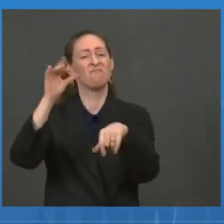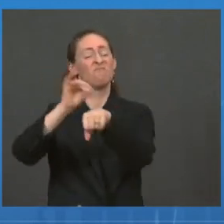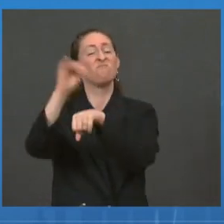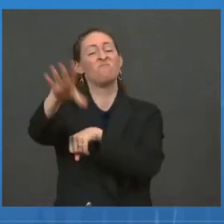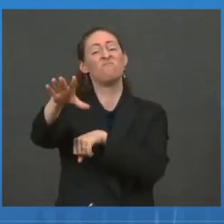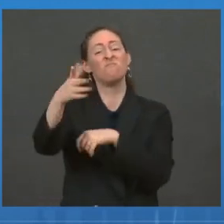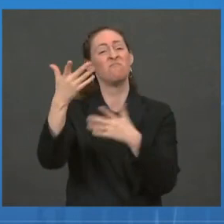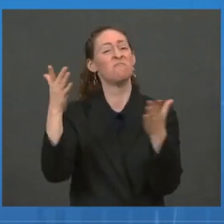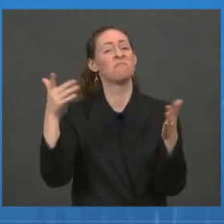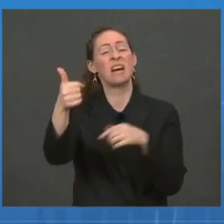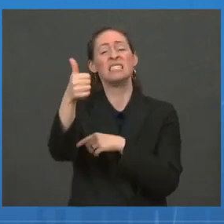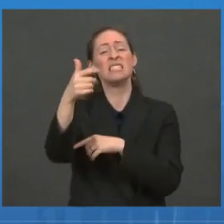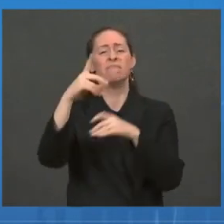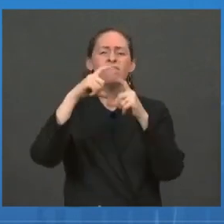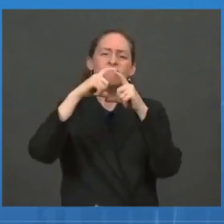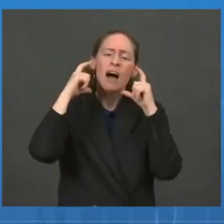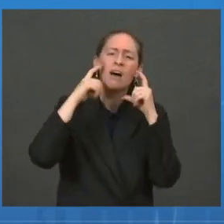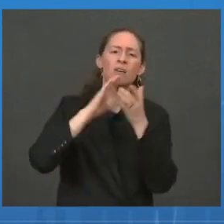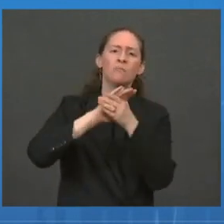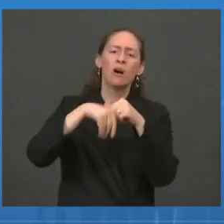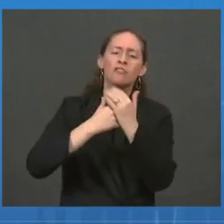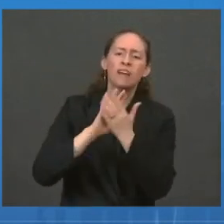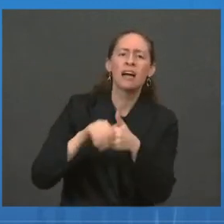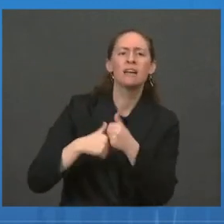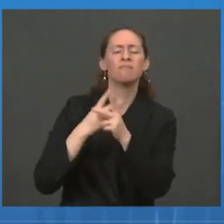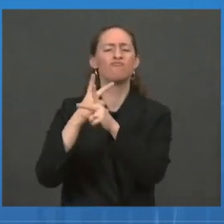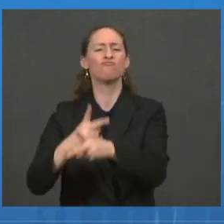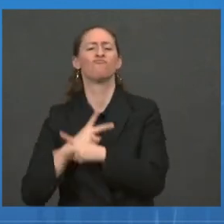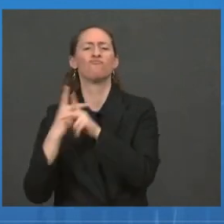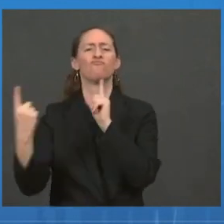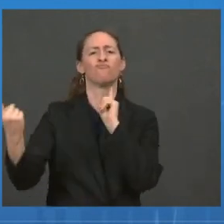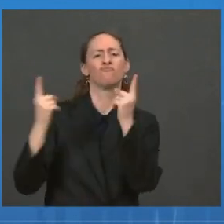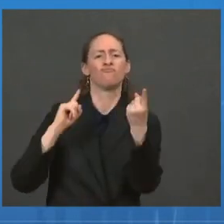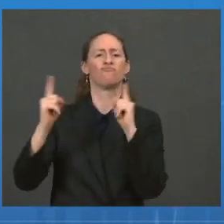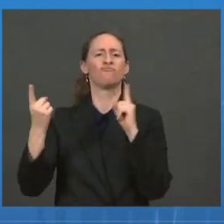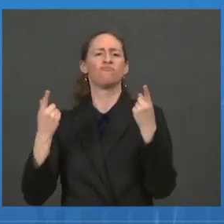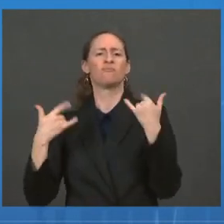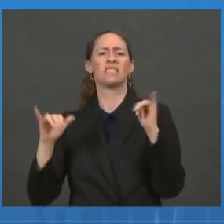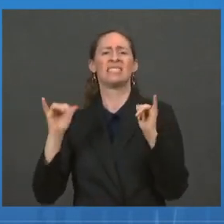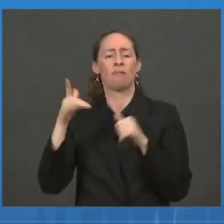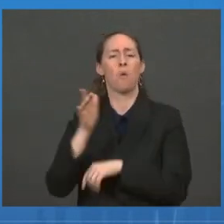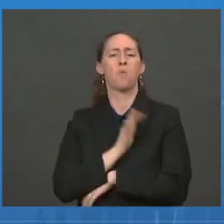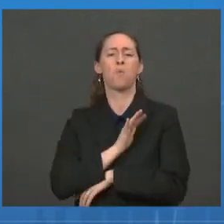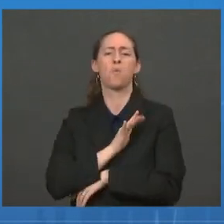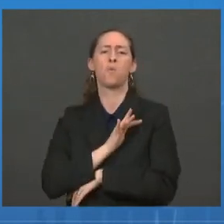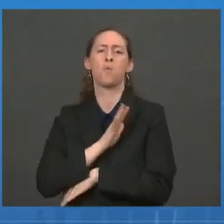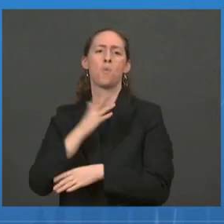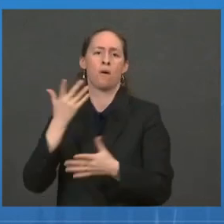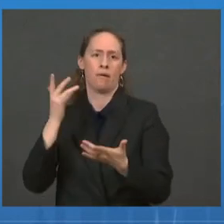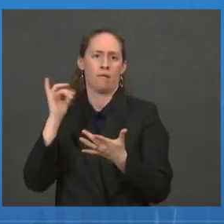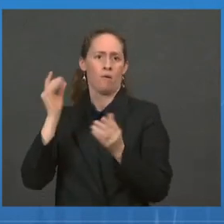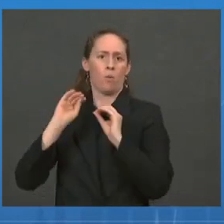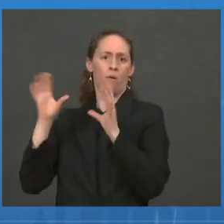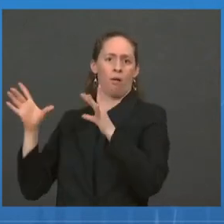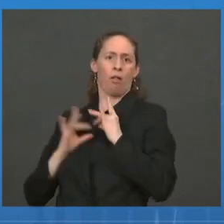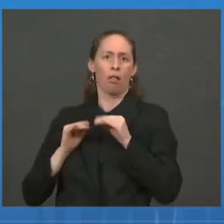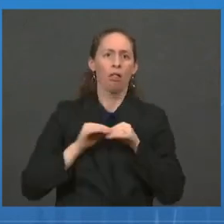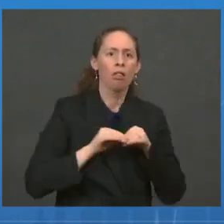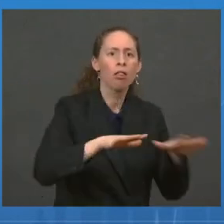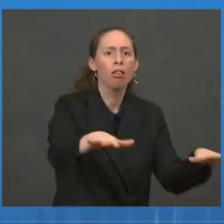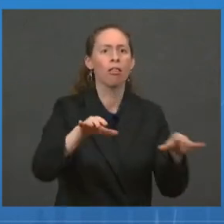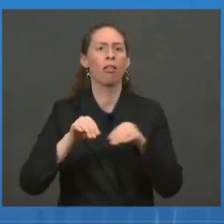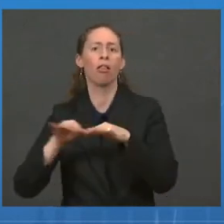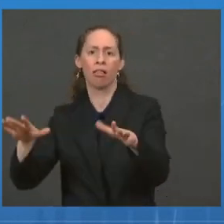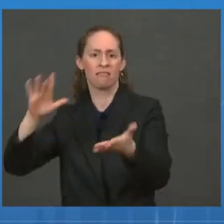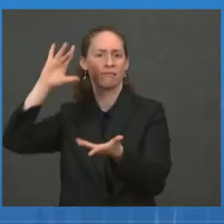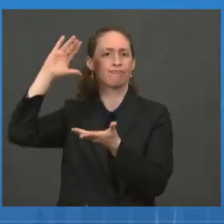spread of coping 19 no matter the genetic sequence and as cdc said yesterday all individuals 18 and